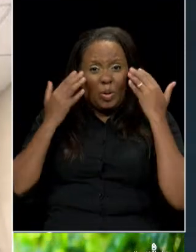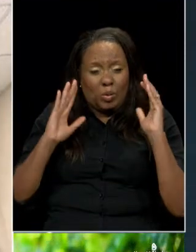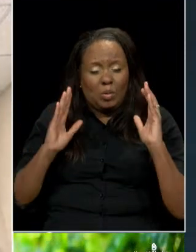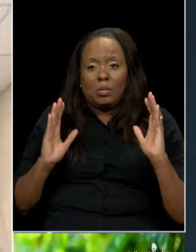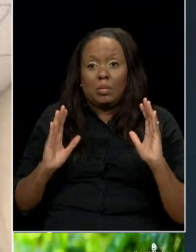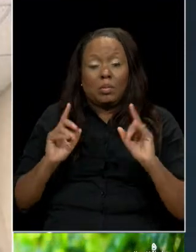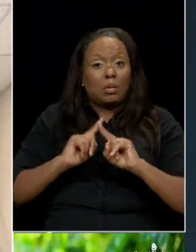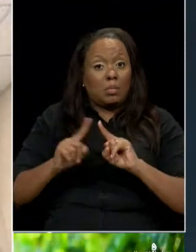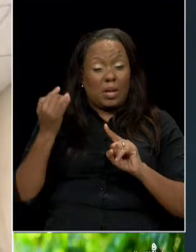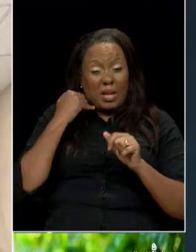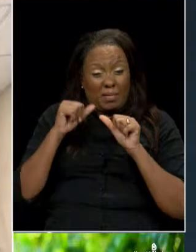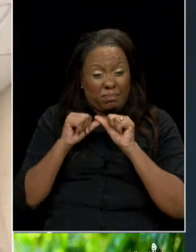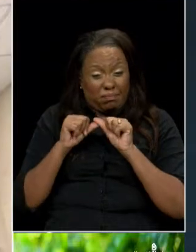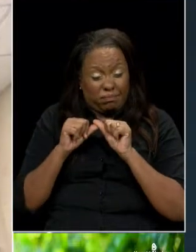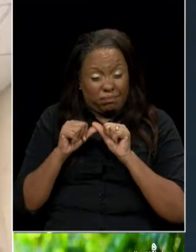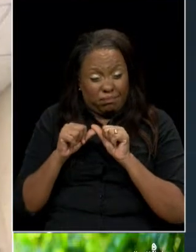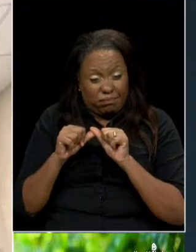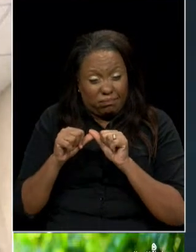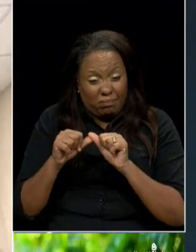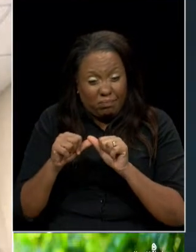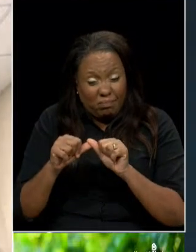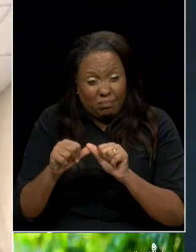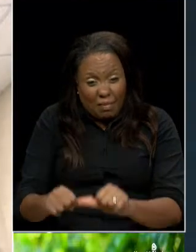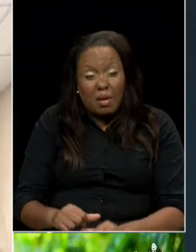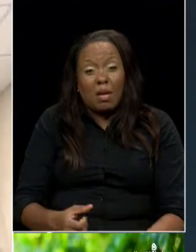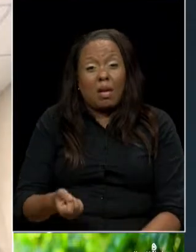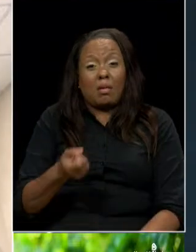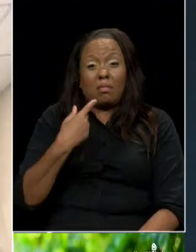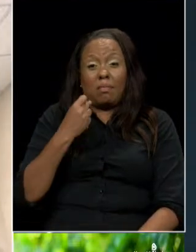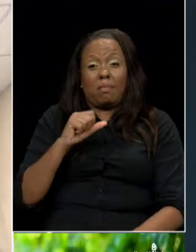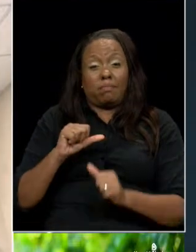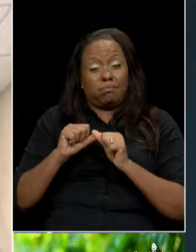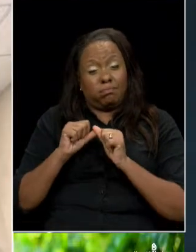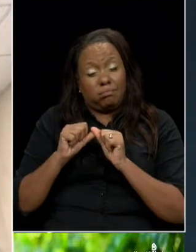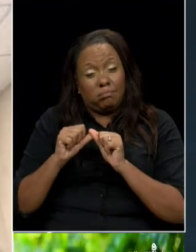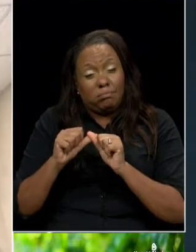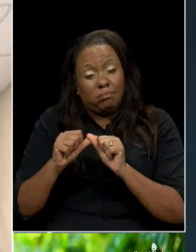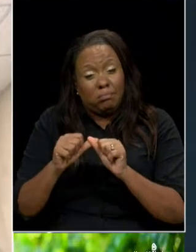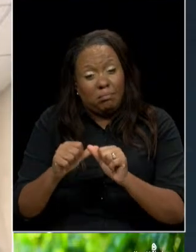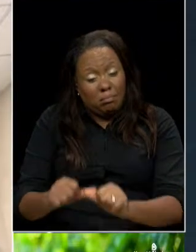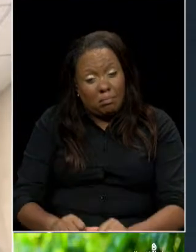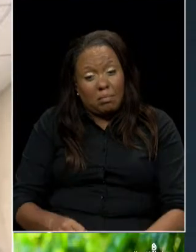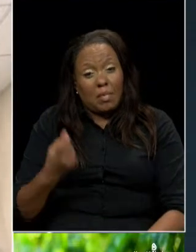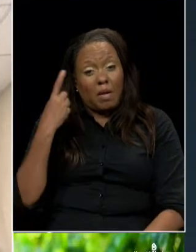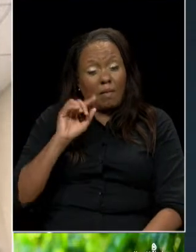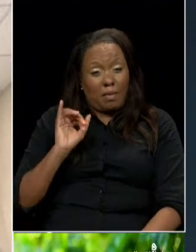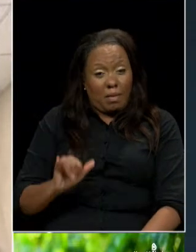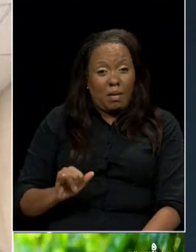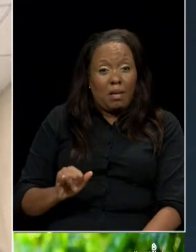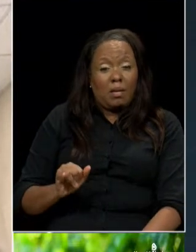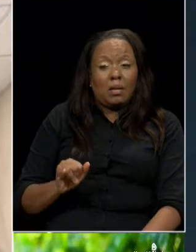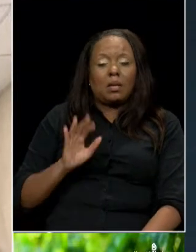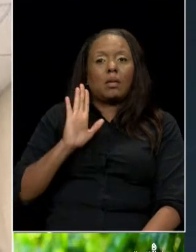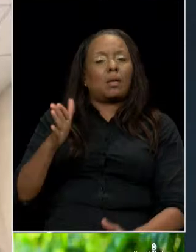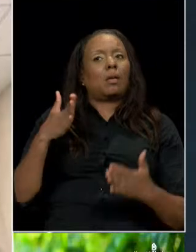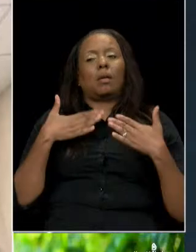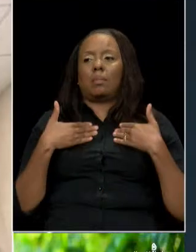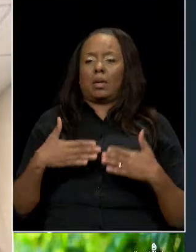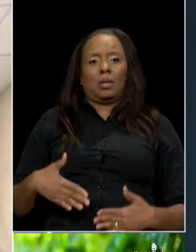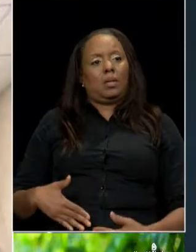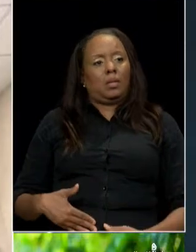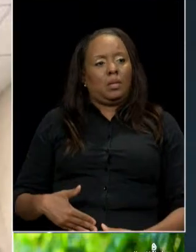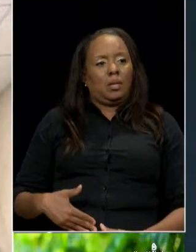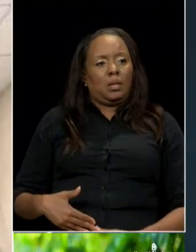long-term continued stimulation, unnecessary stimulation of these normal physiological pathways, your body becomes,